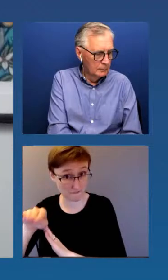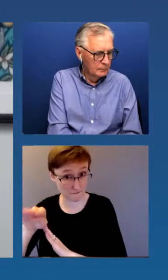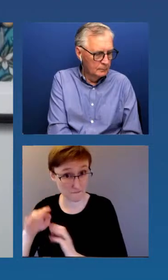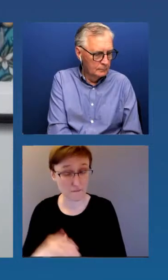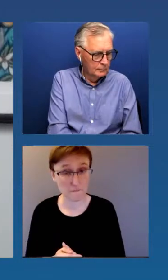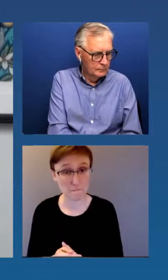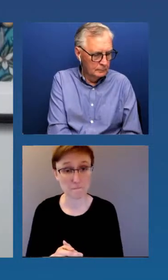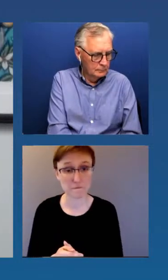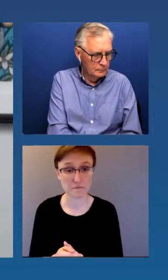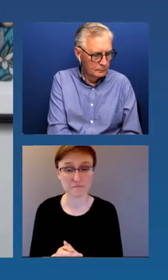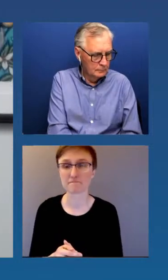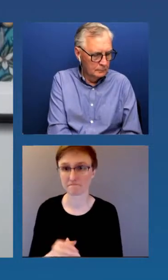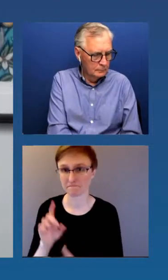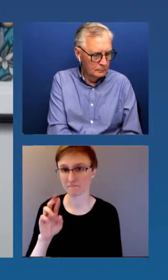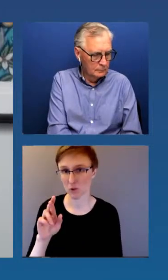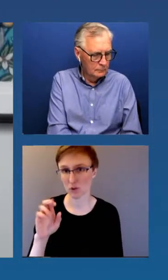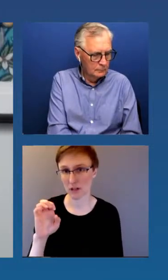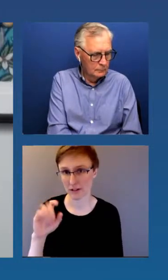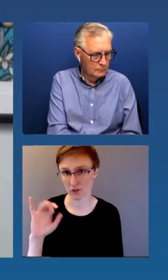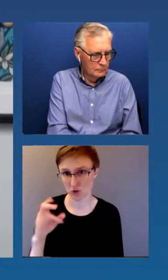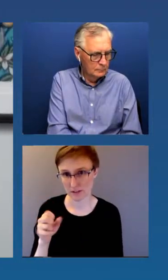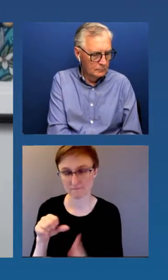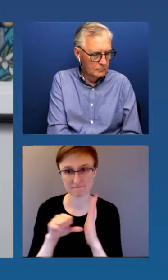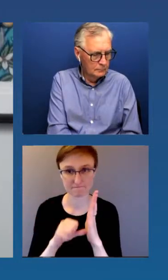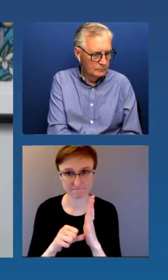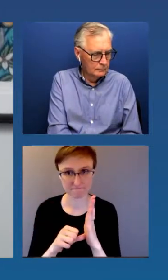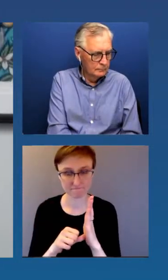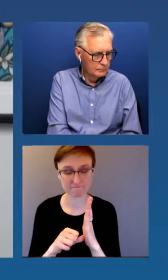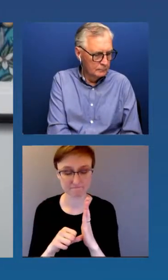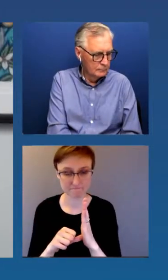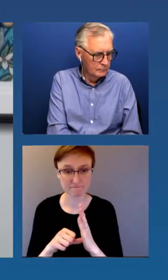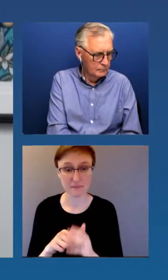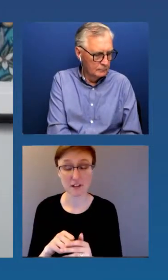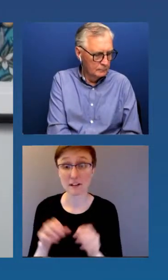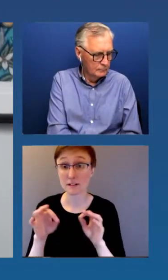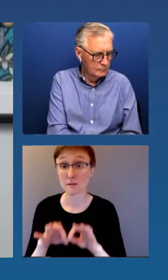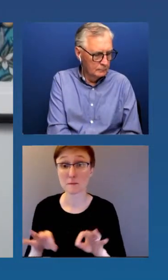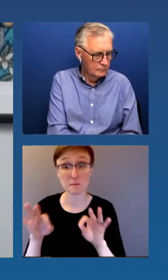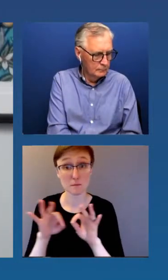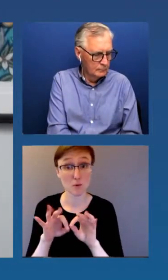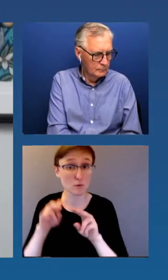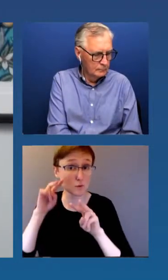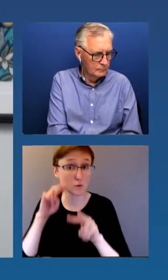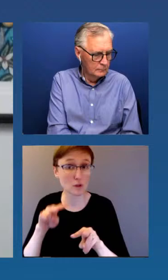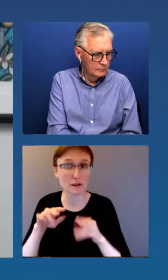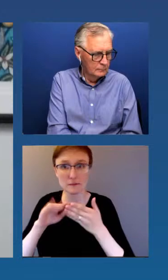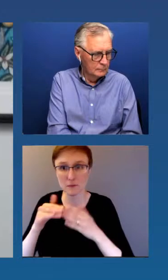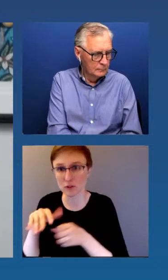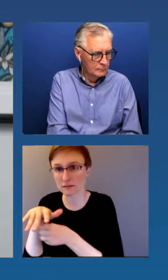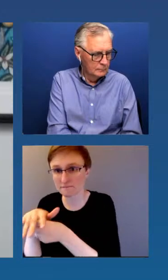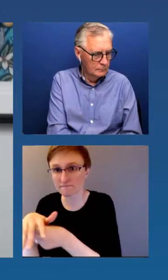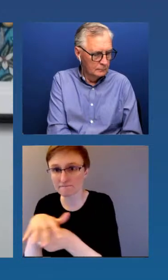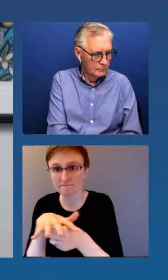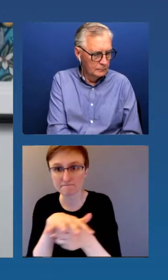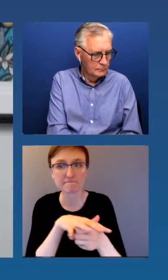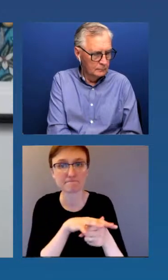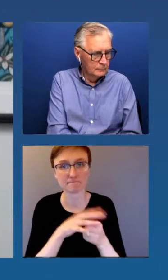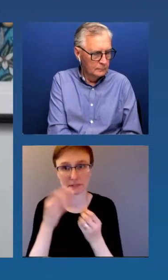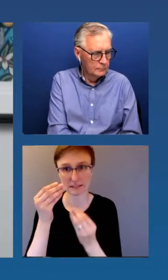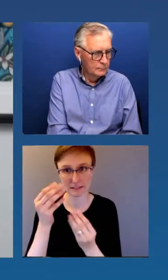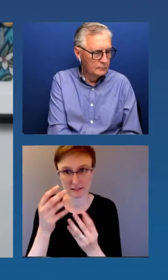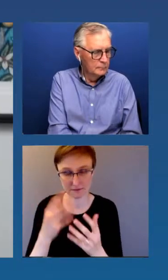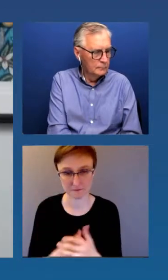This is a really important point to emphasize, that this neighborhood level data of vaccine coverage does